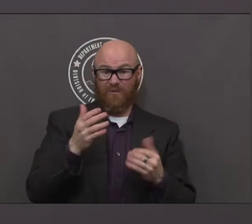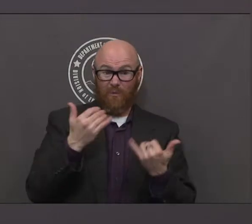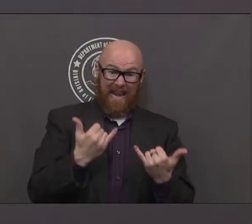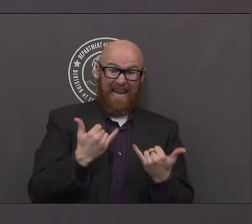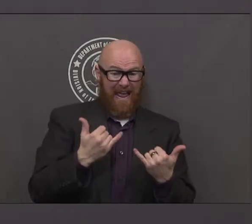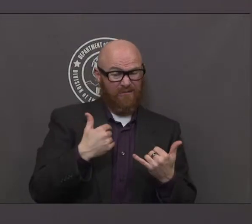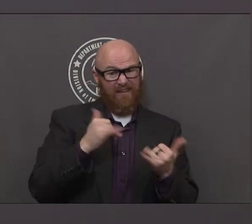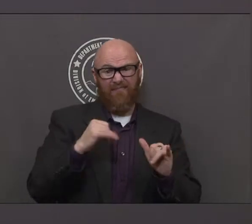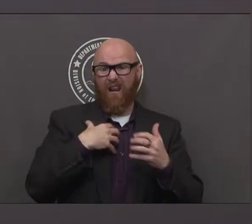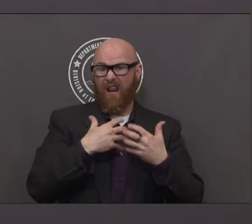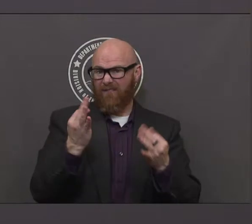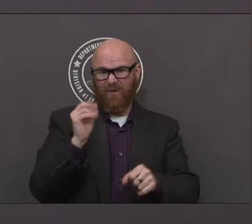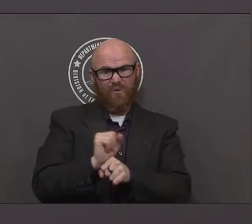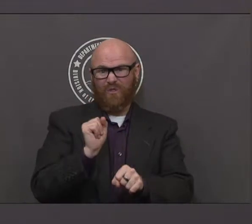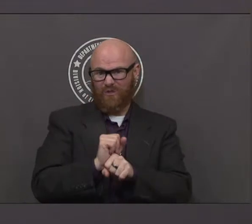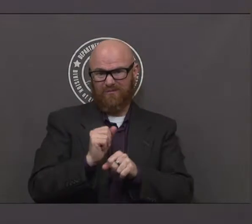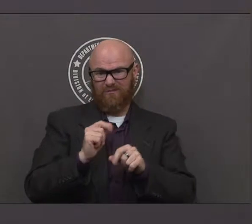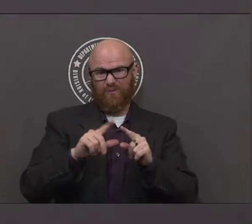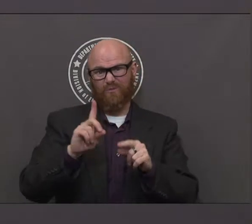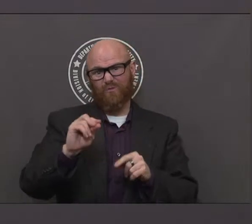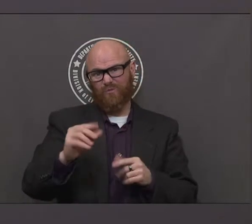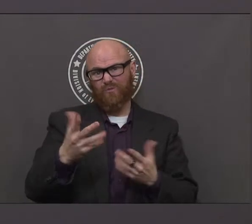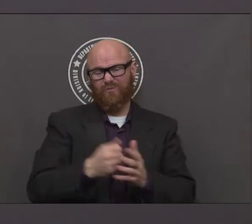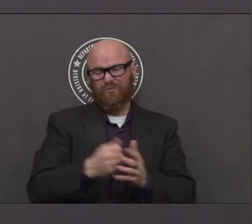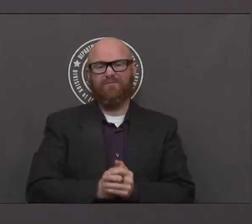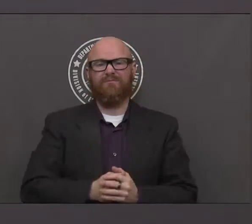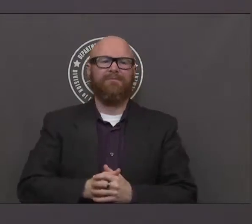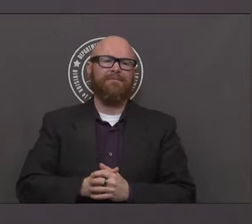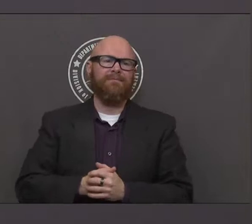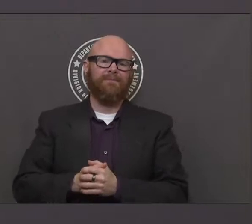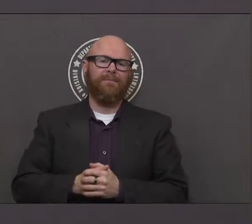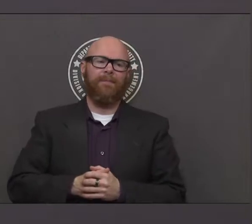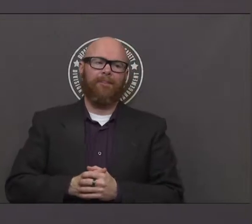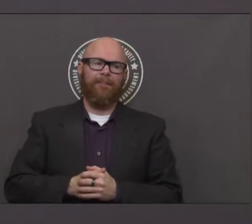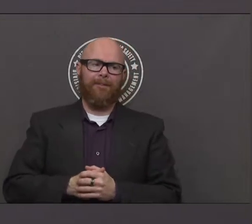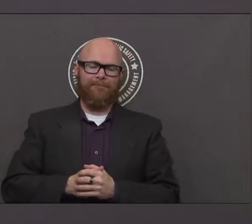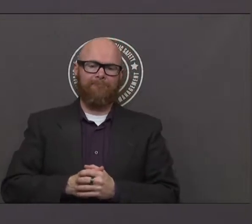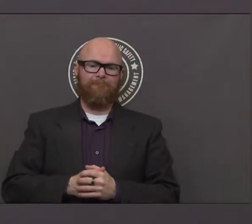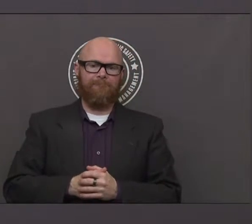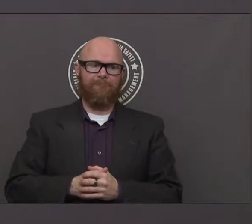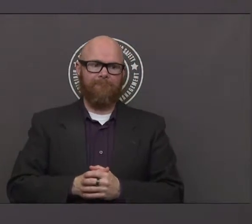us, but we're headed in the right direction. Okay, thank you.